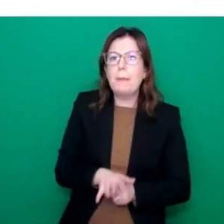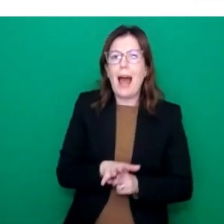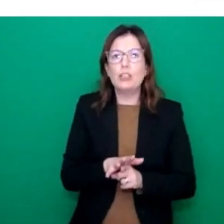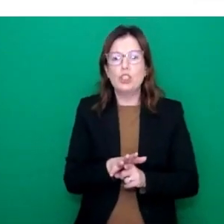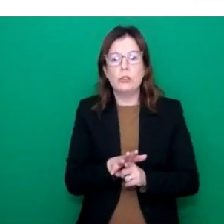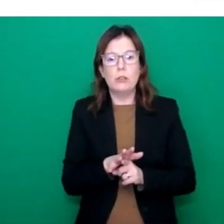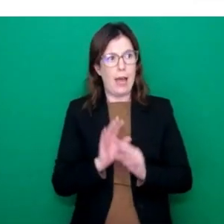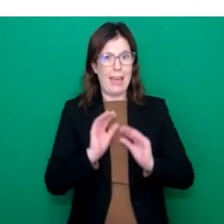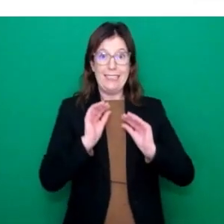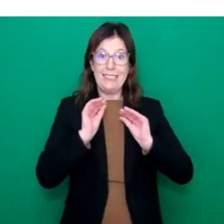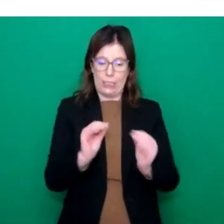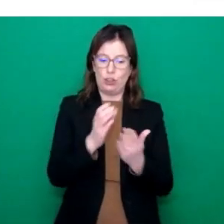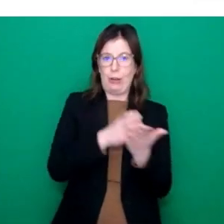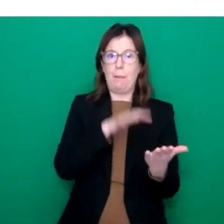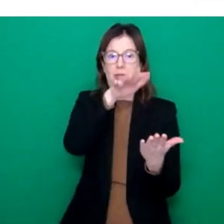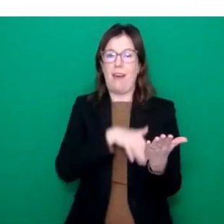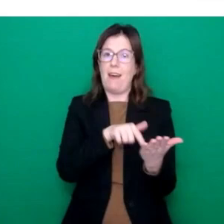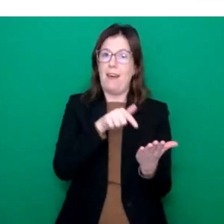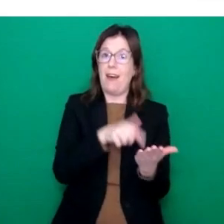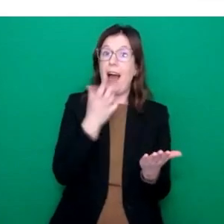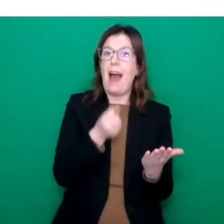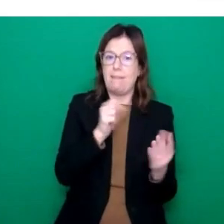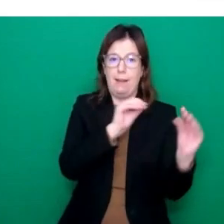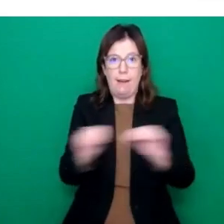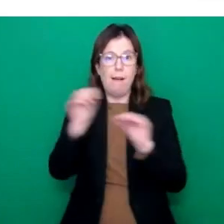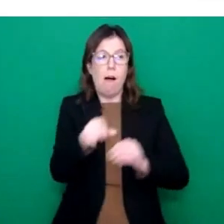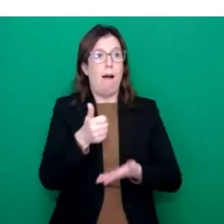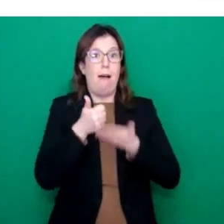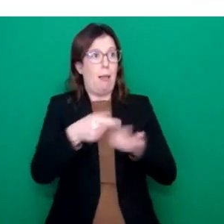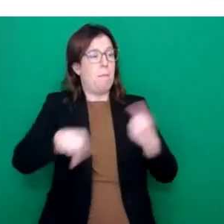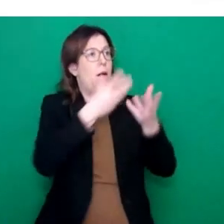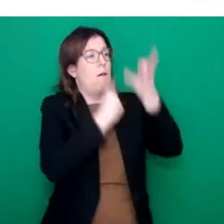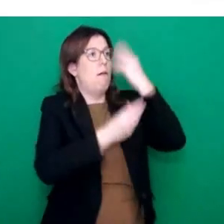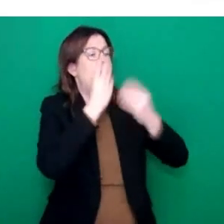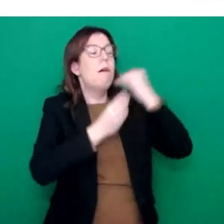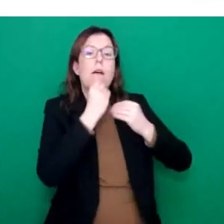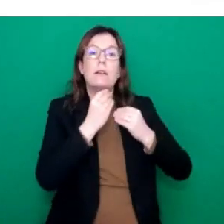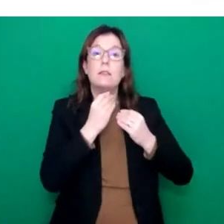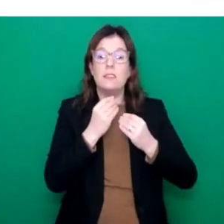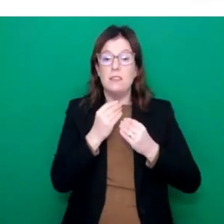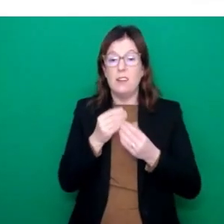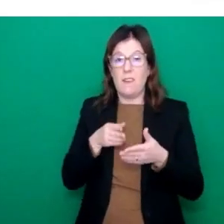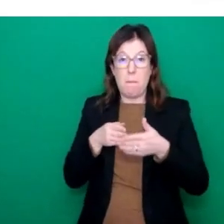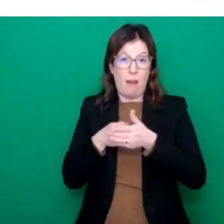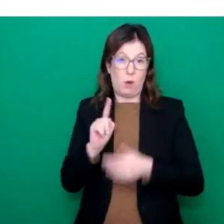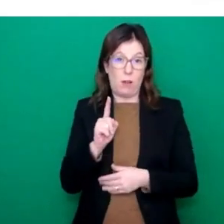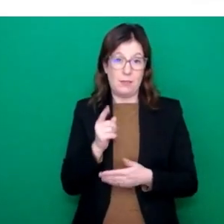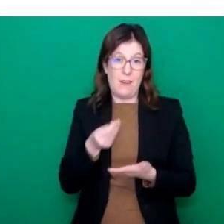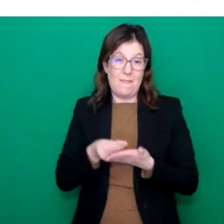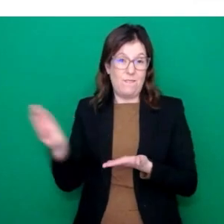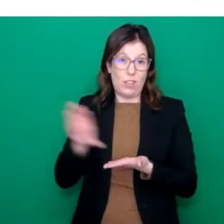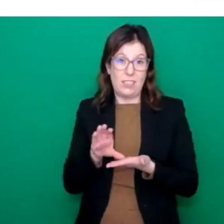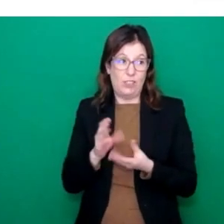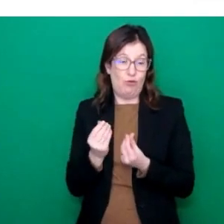are taught and people are supported to continue that learning. The main barrier is funding and resource. We need